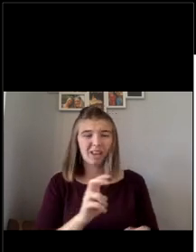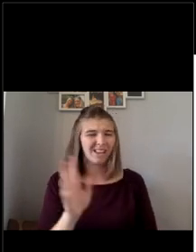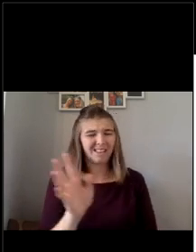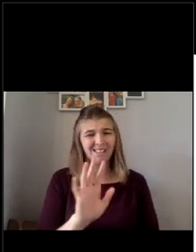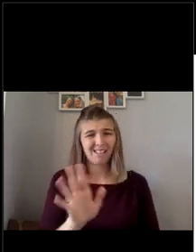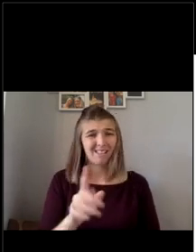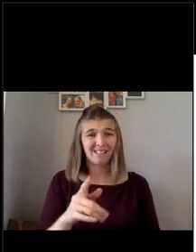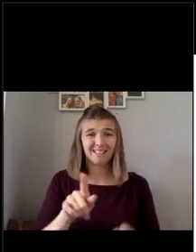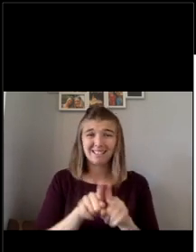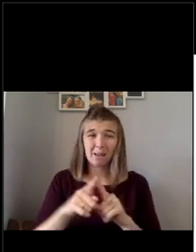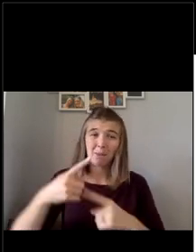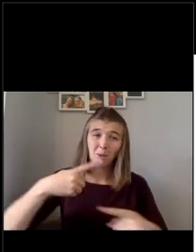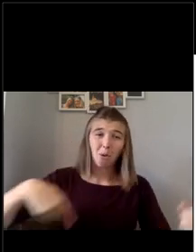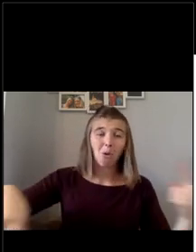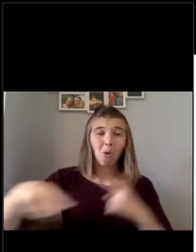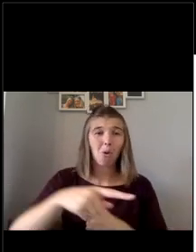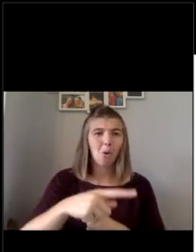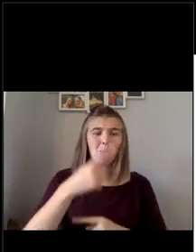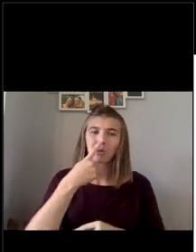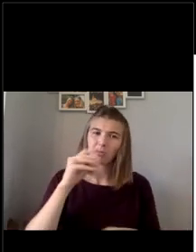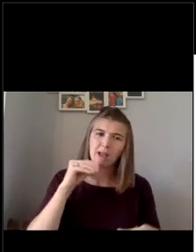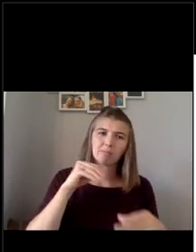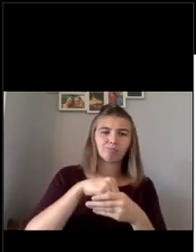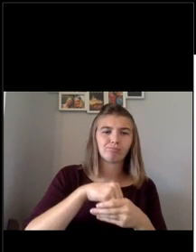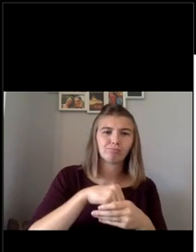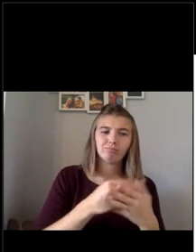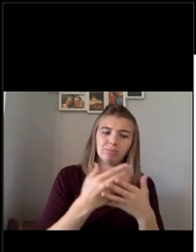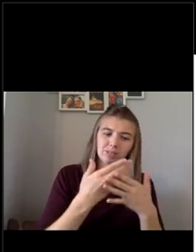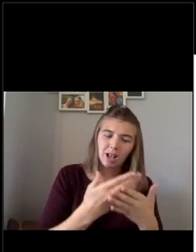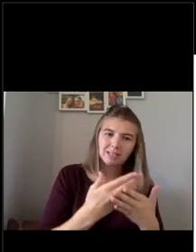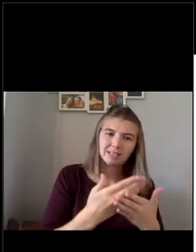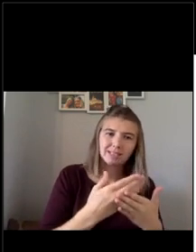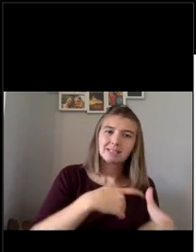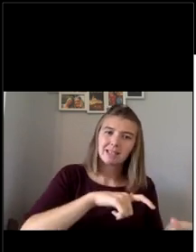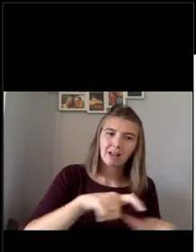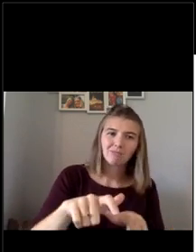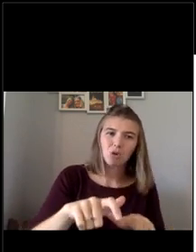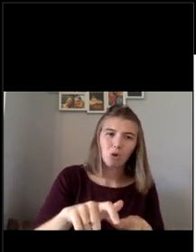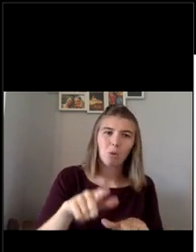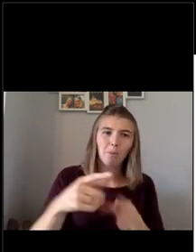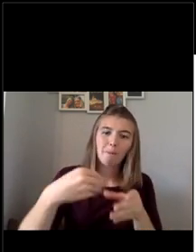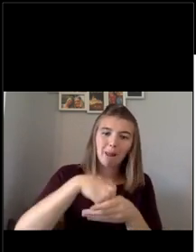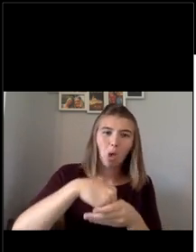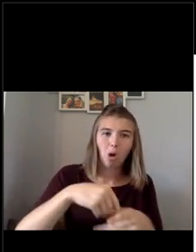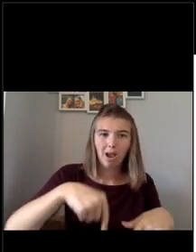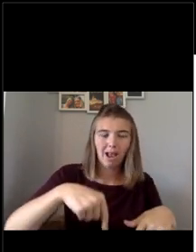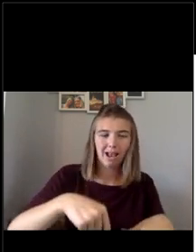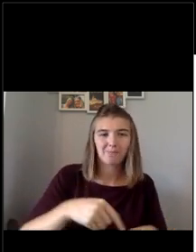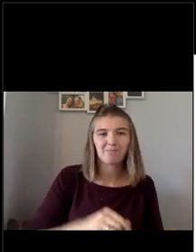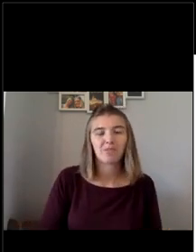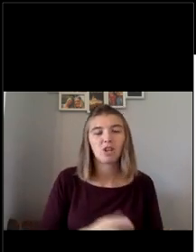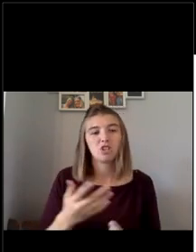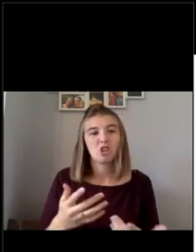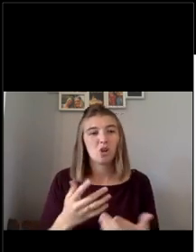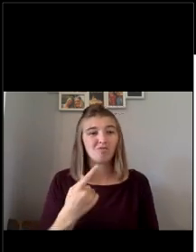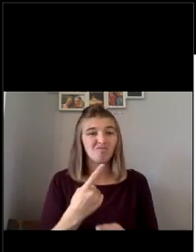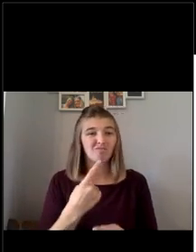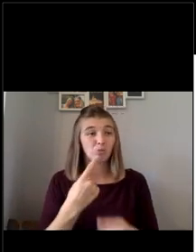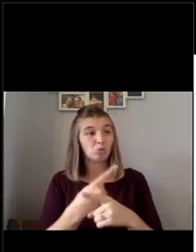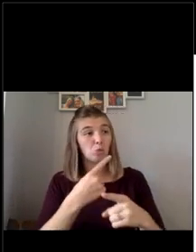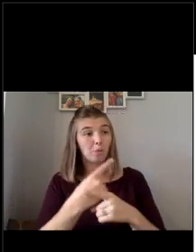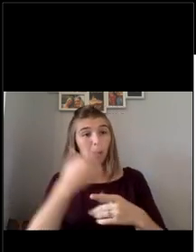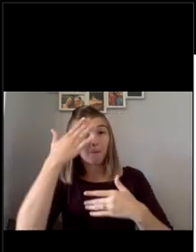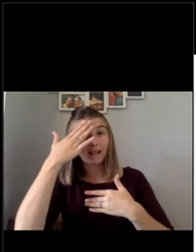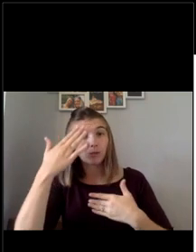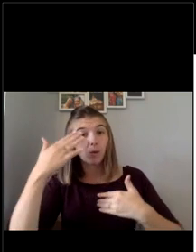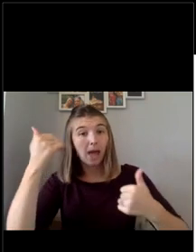do. So removing this mental health stigma helps go a long way to being accepted in the community.